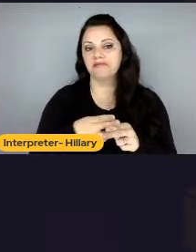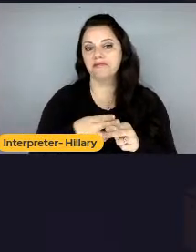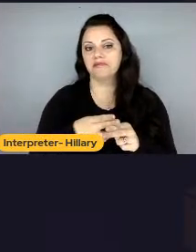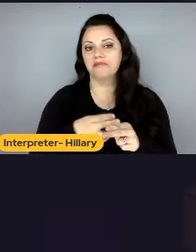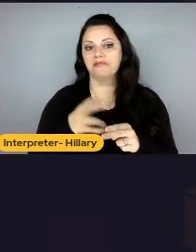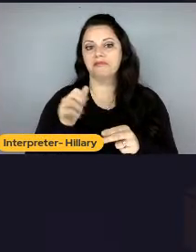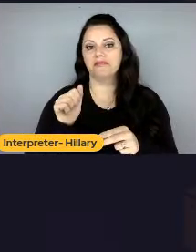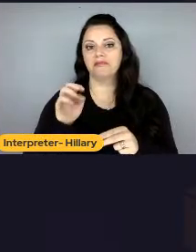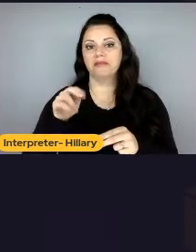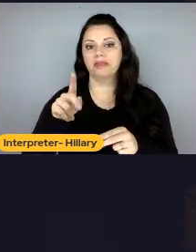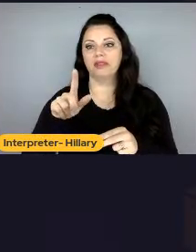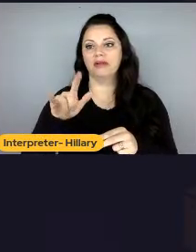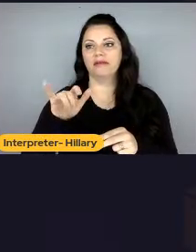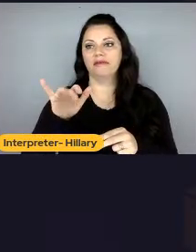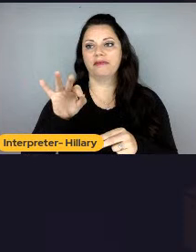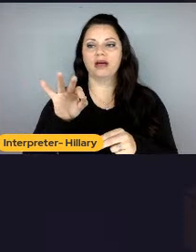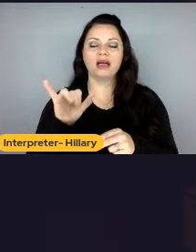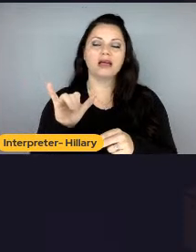Amplify